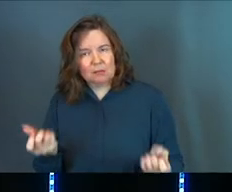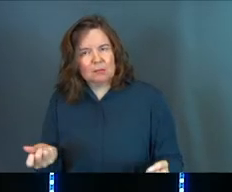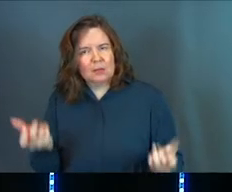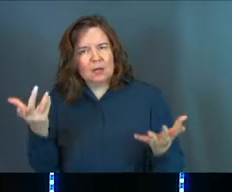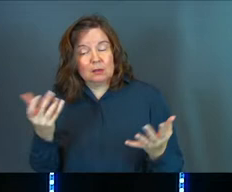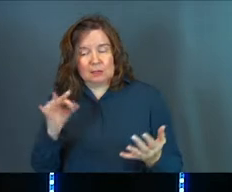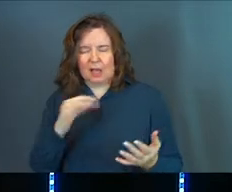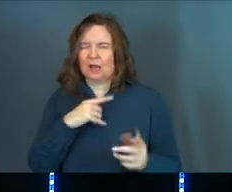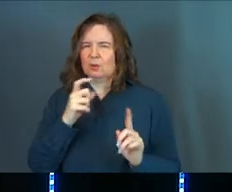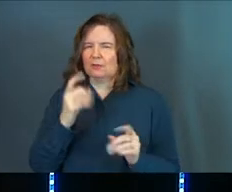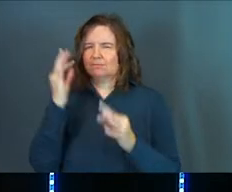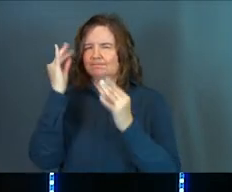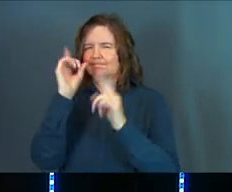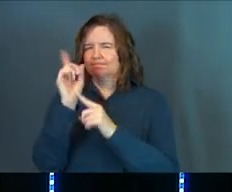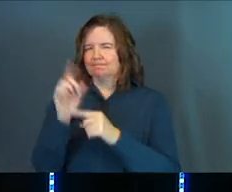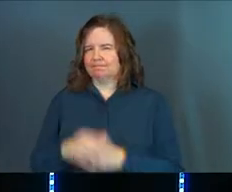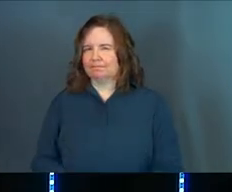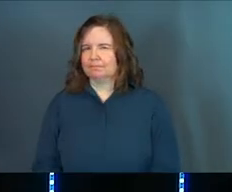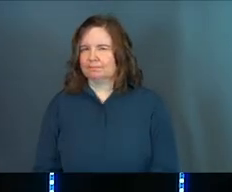I'll give you a second.